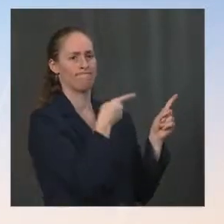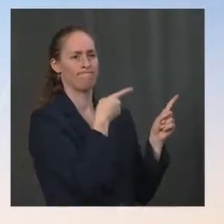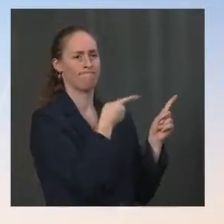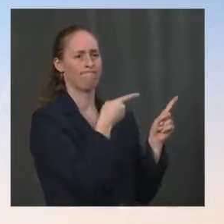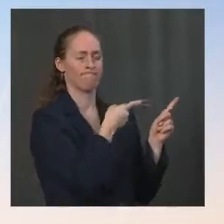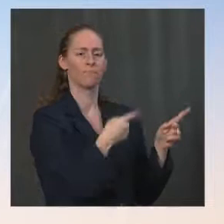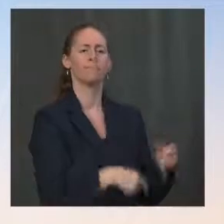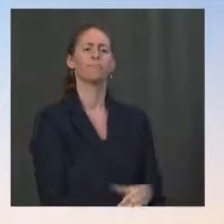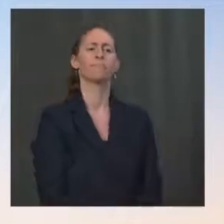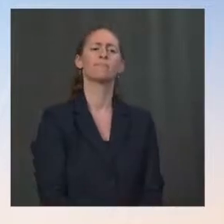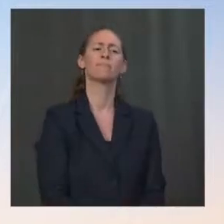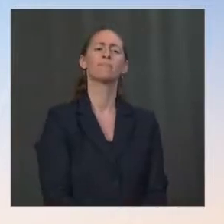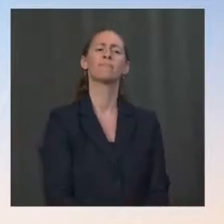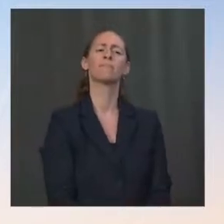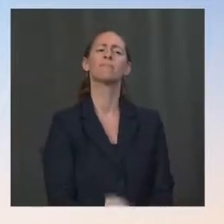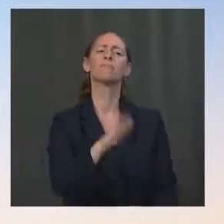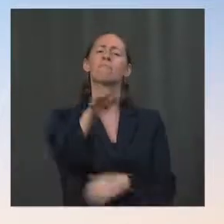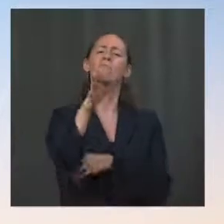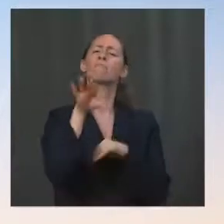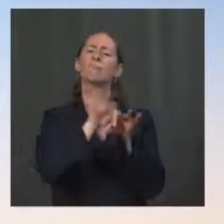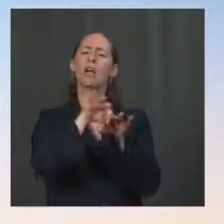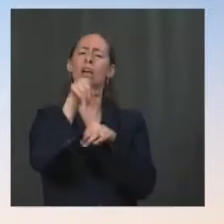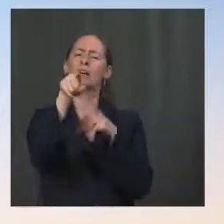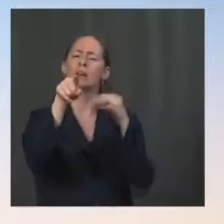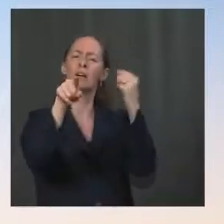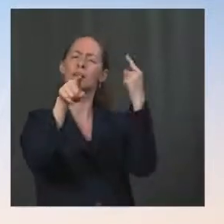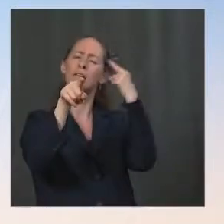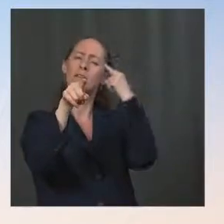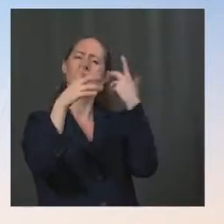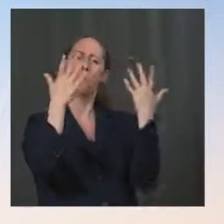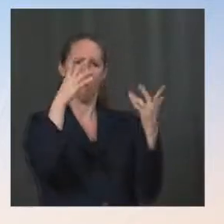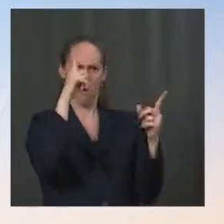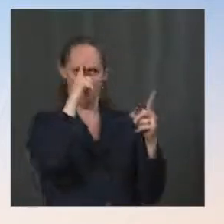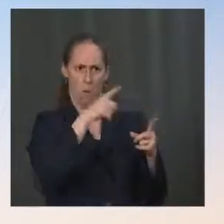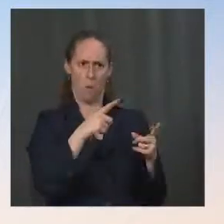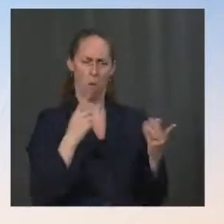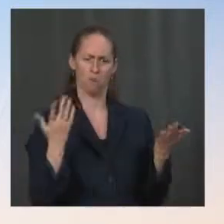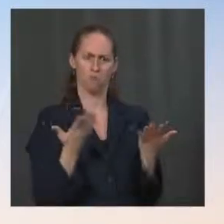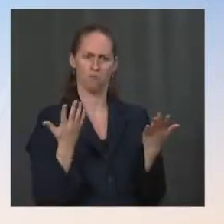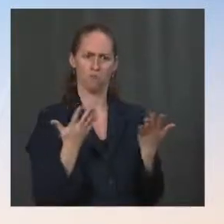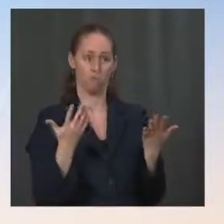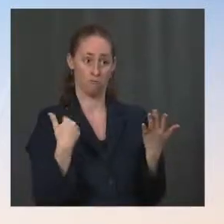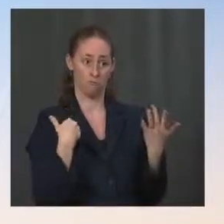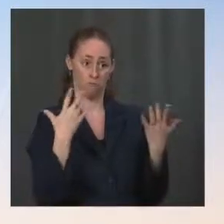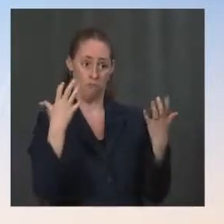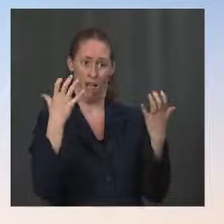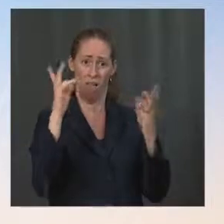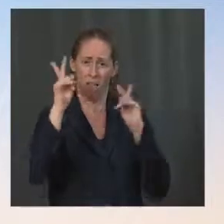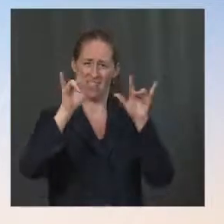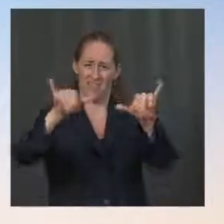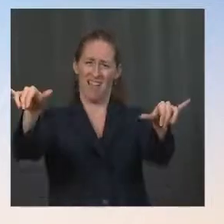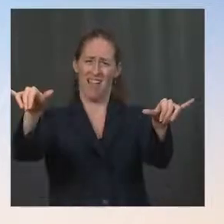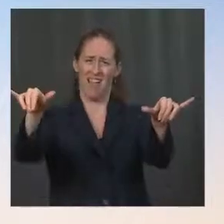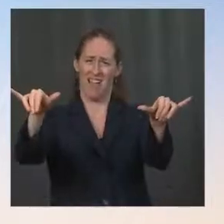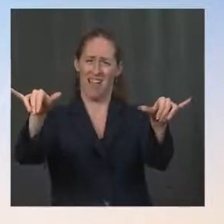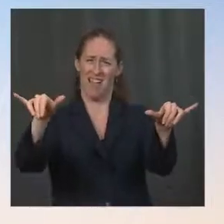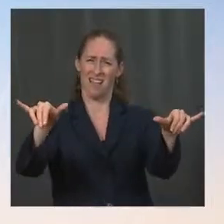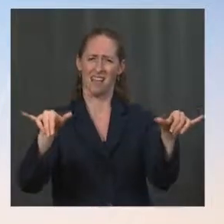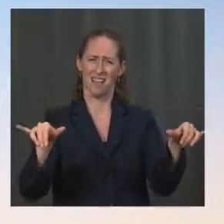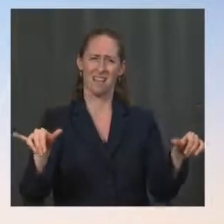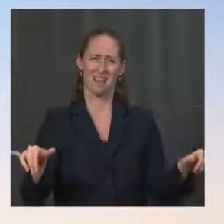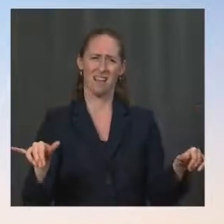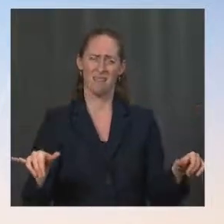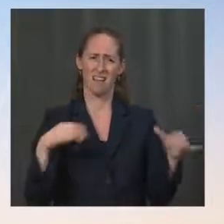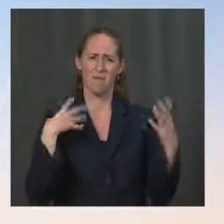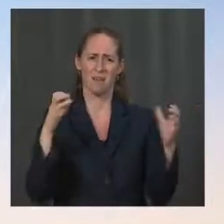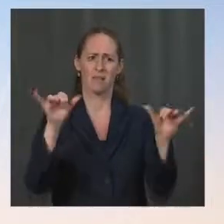our objective is here. Our objective is to keep as many people around the country in their homes as possible. Federal legislation is one